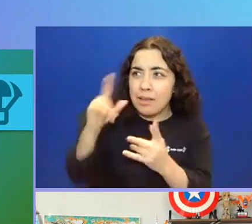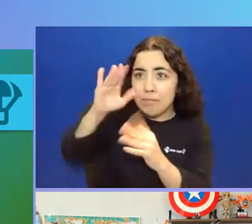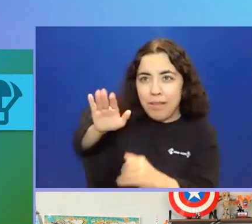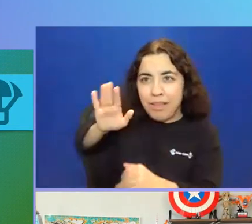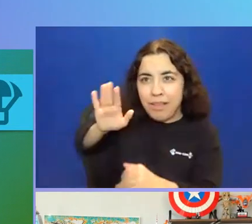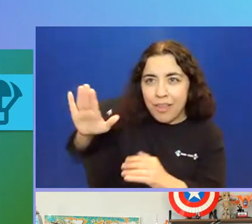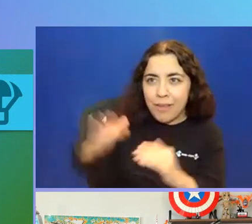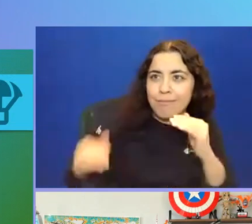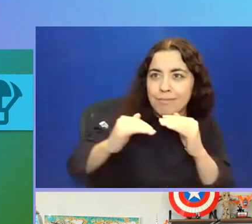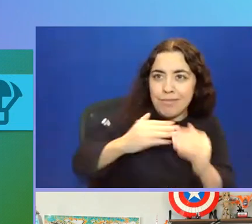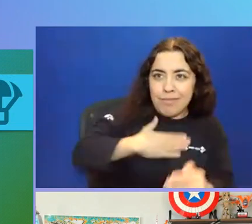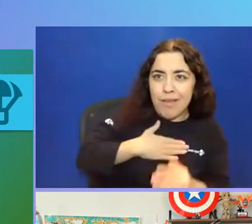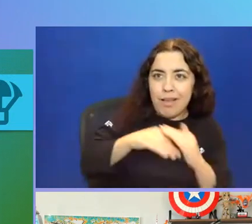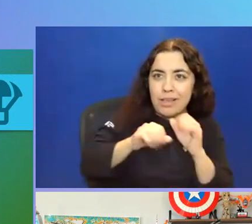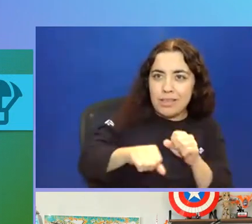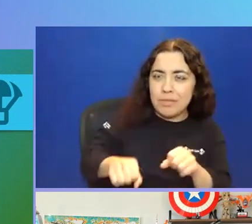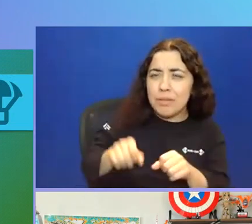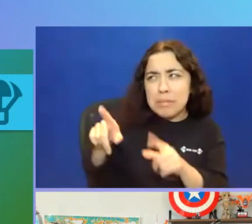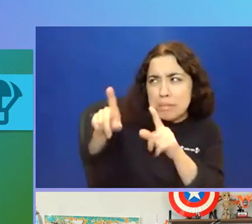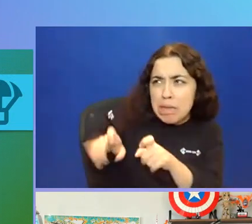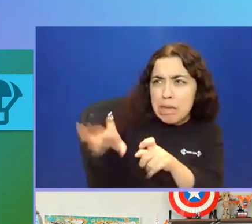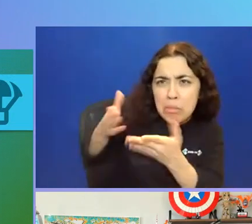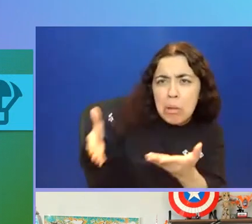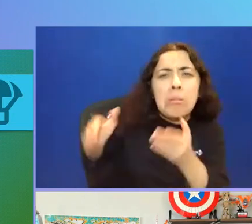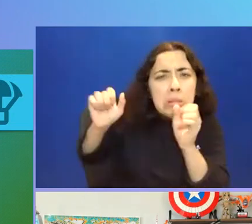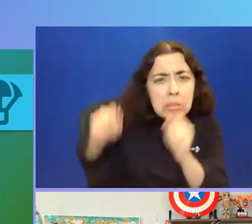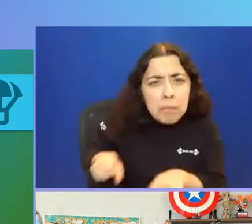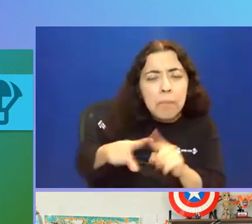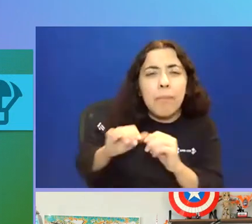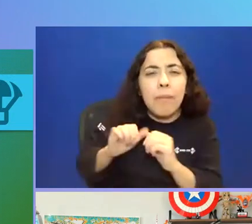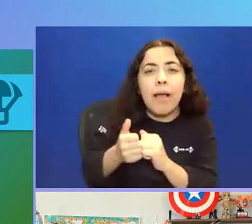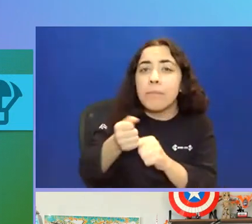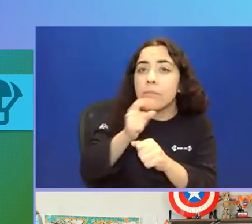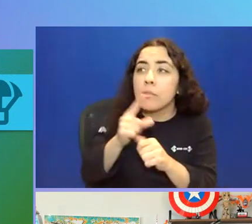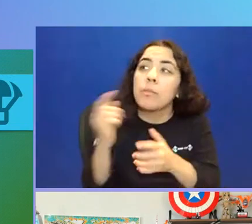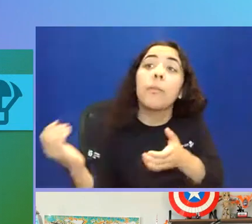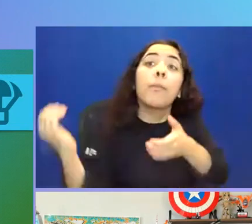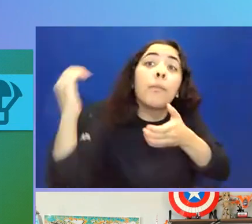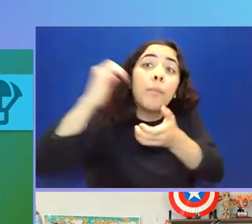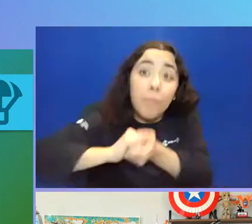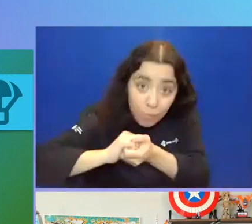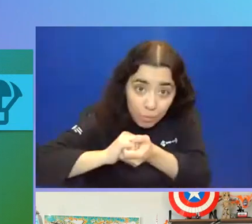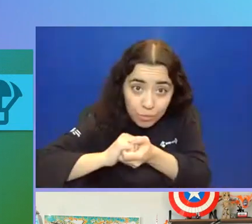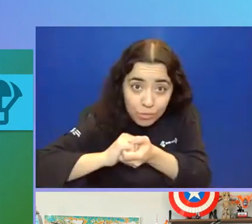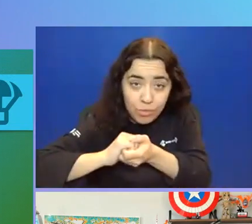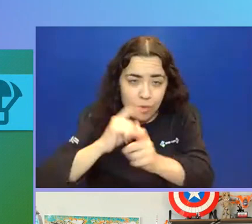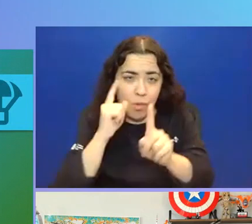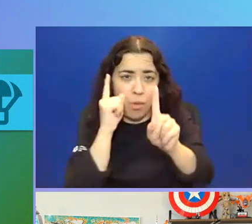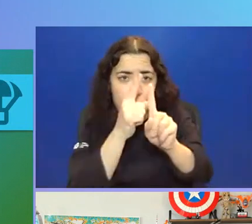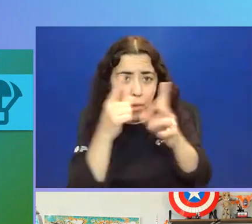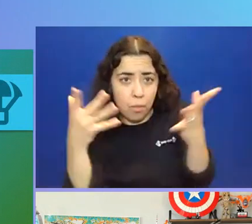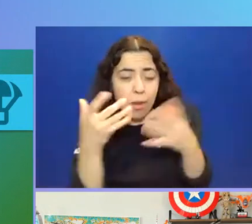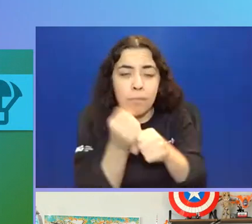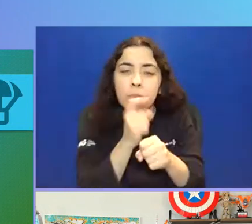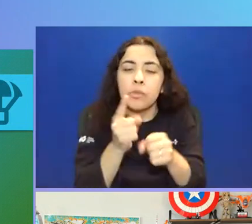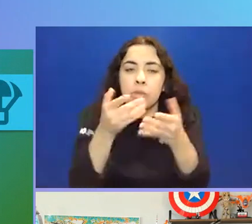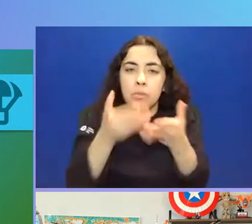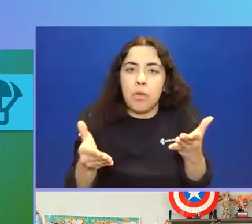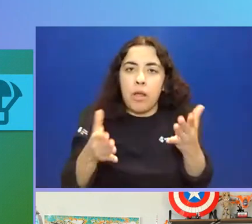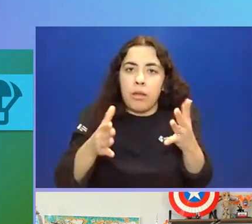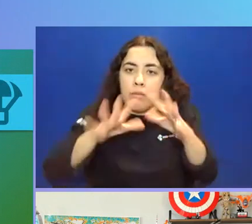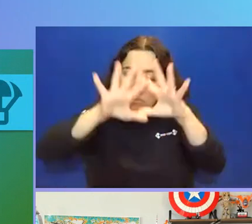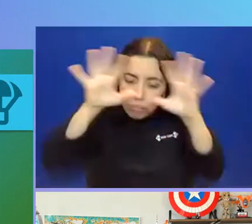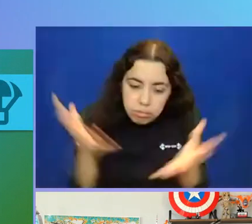can test their products for accessibility, but how do you actually partner with them to make the product more accessible